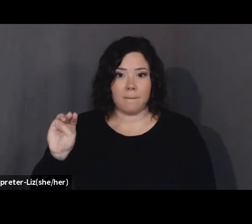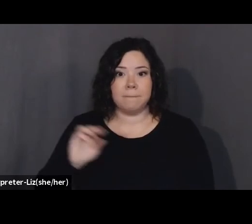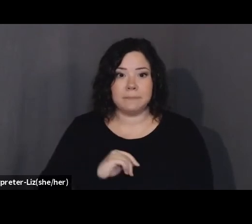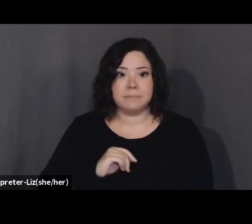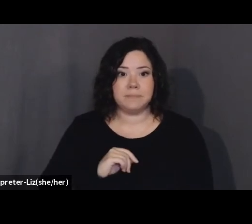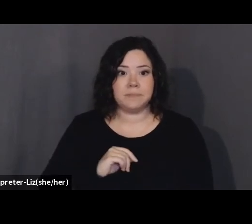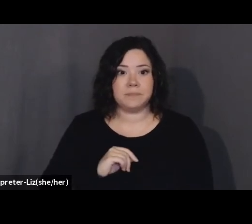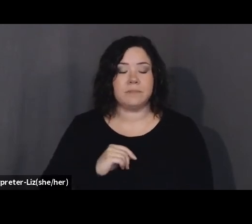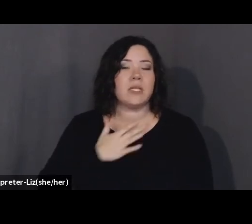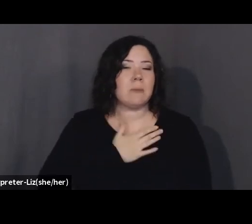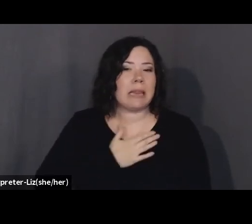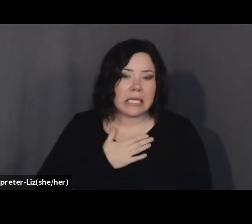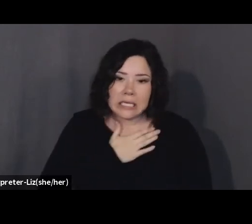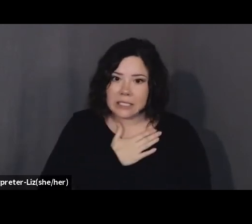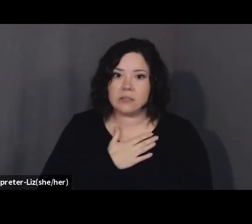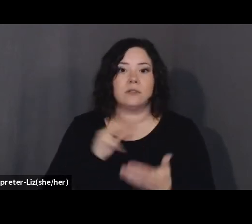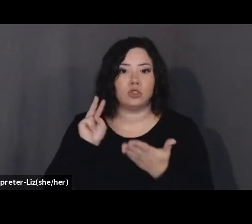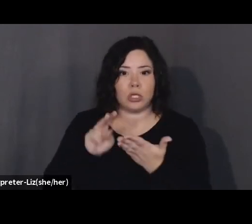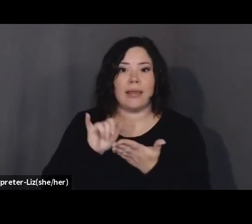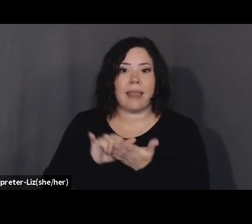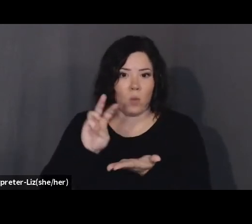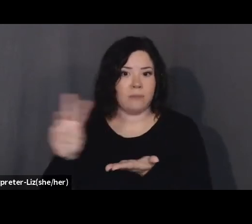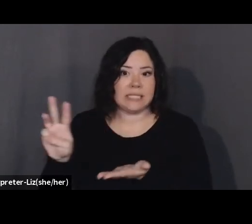USEABLEHOME.com. So please check out that website.